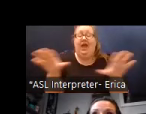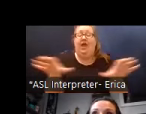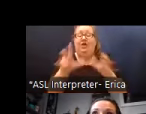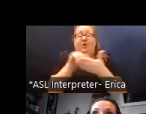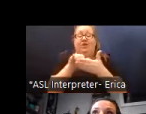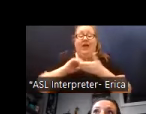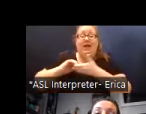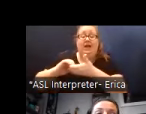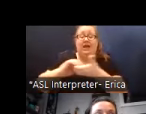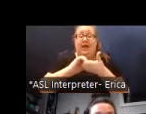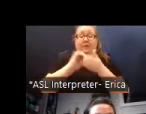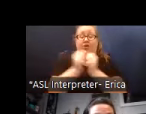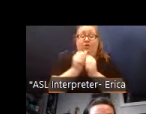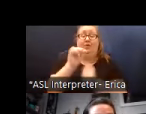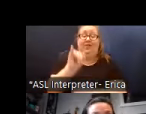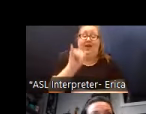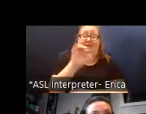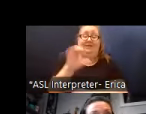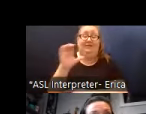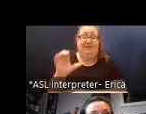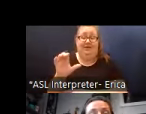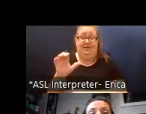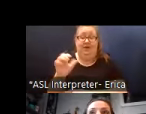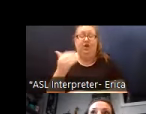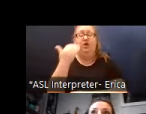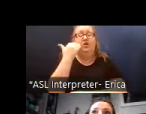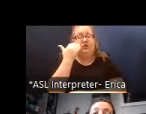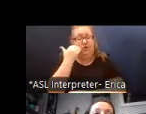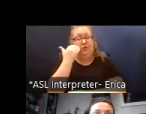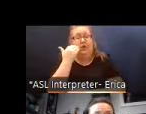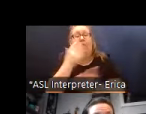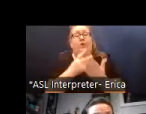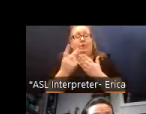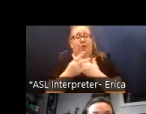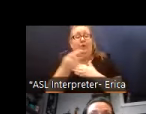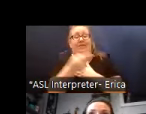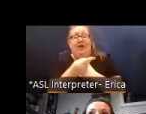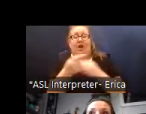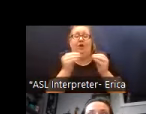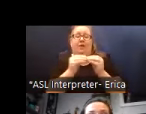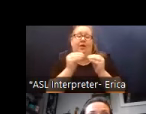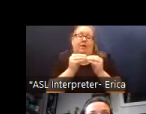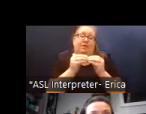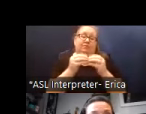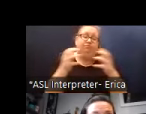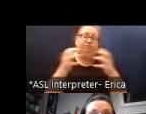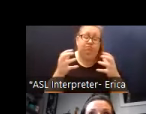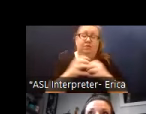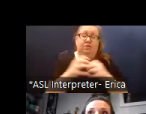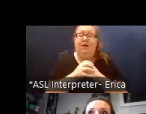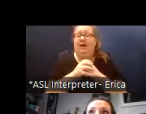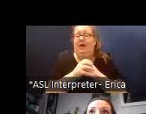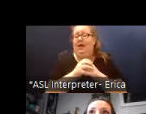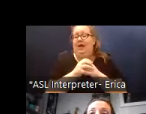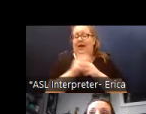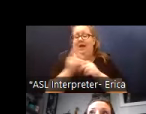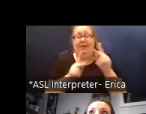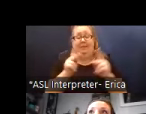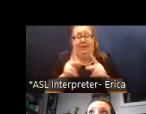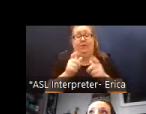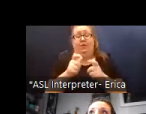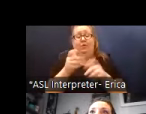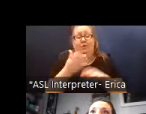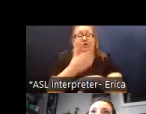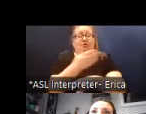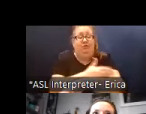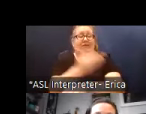with ICC, we know that the programming there will be a lot richer and people will increase their awareness of it.